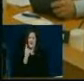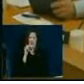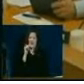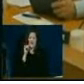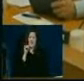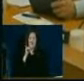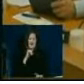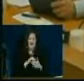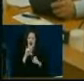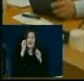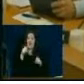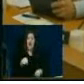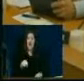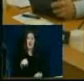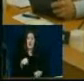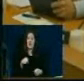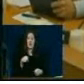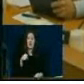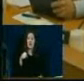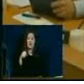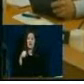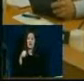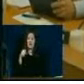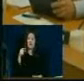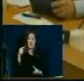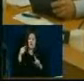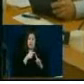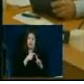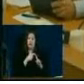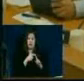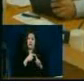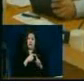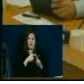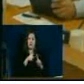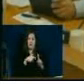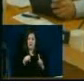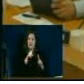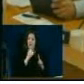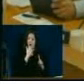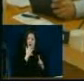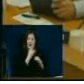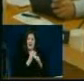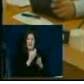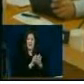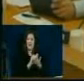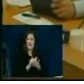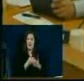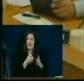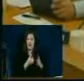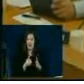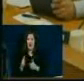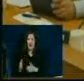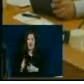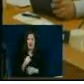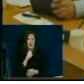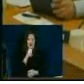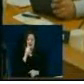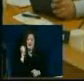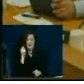that could come down to haunt the county in financial way is not